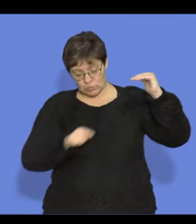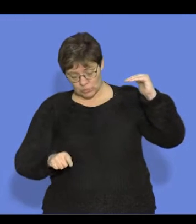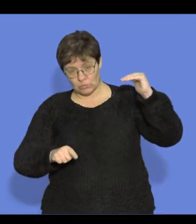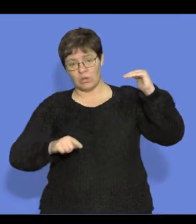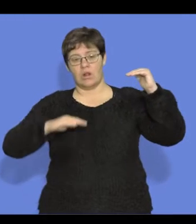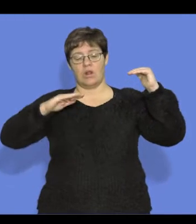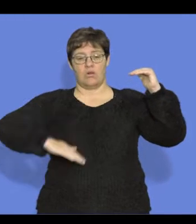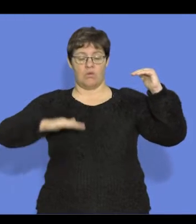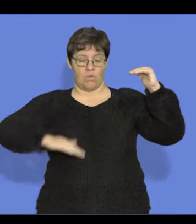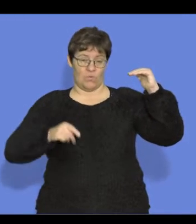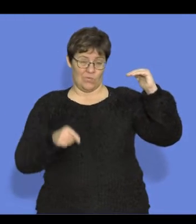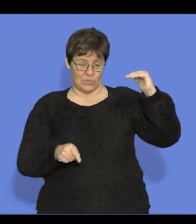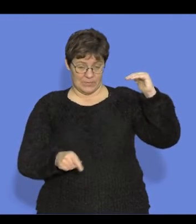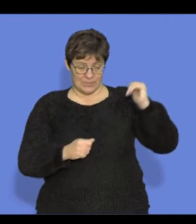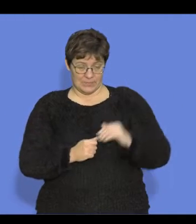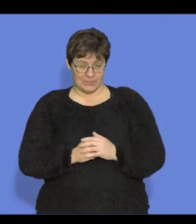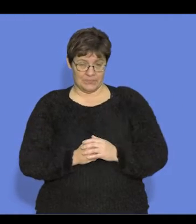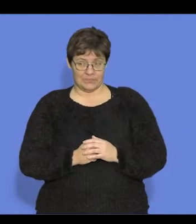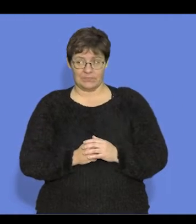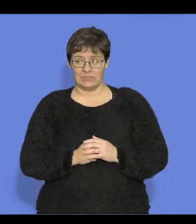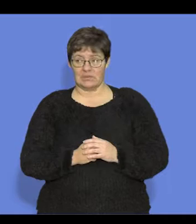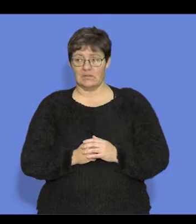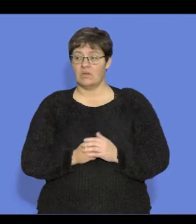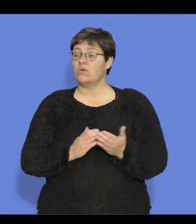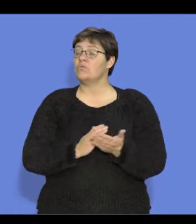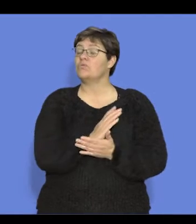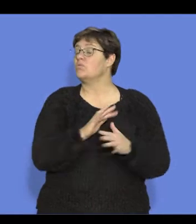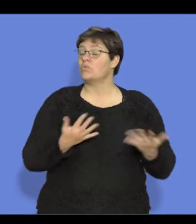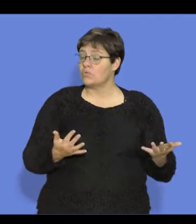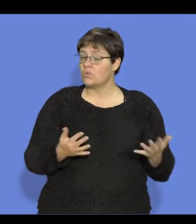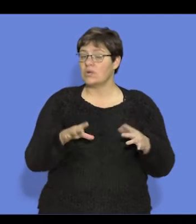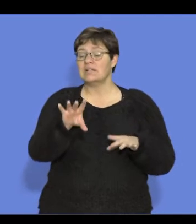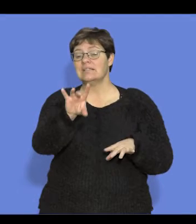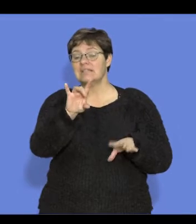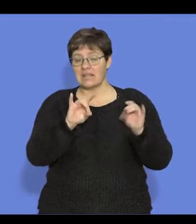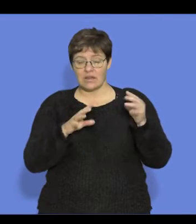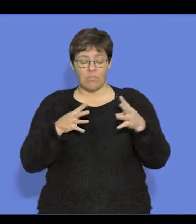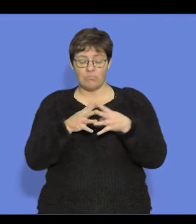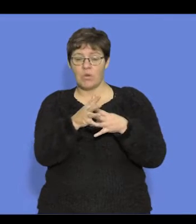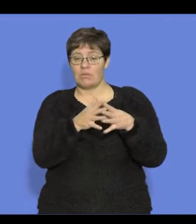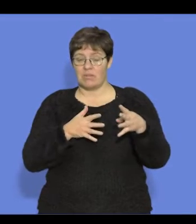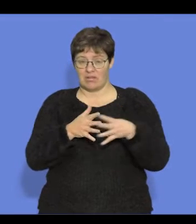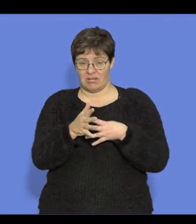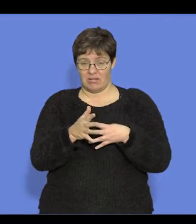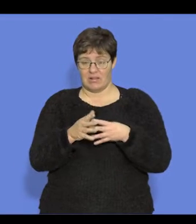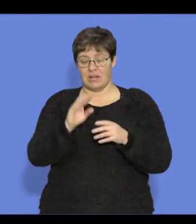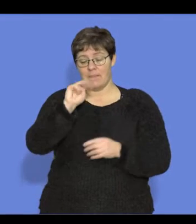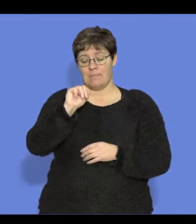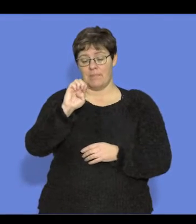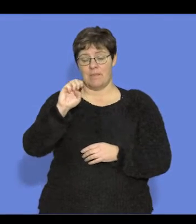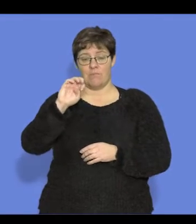to a low concentration through a selectively permeable